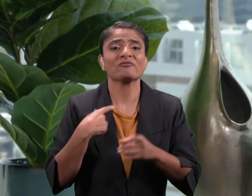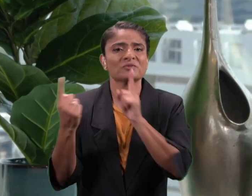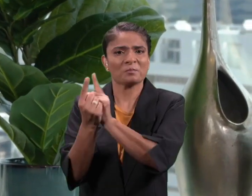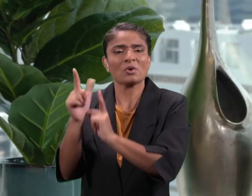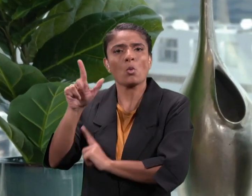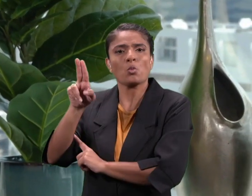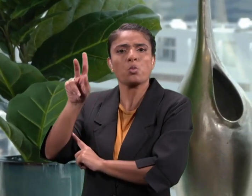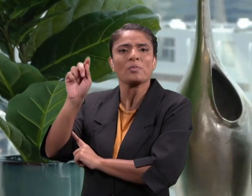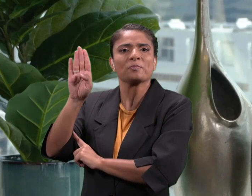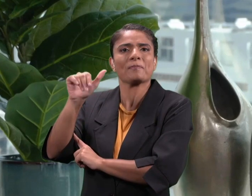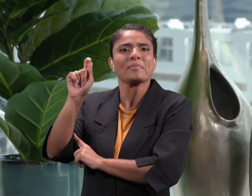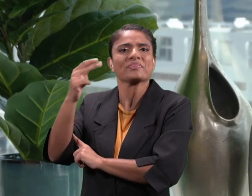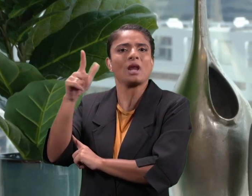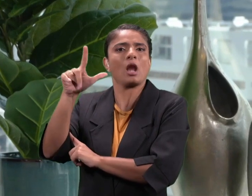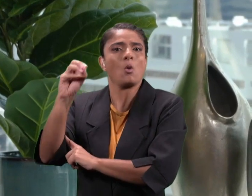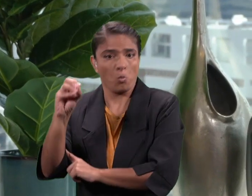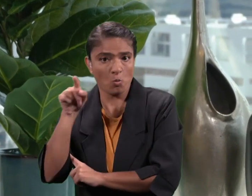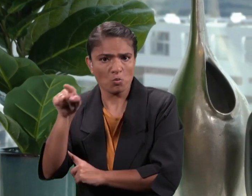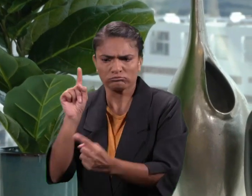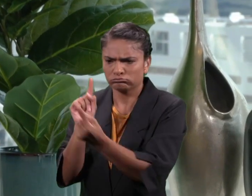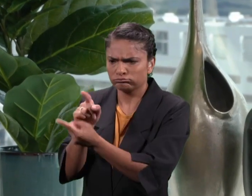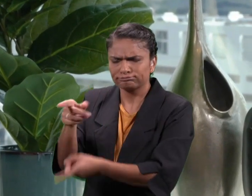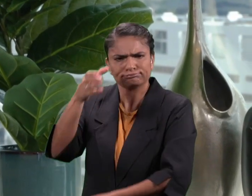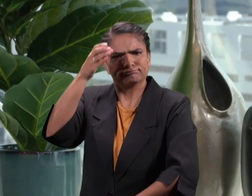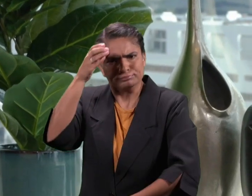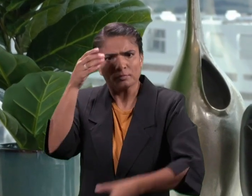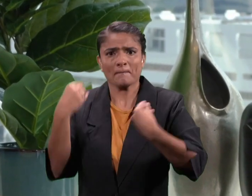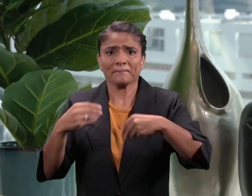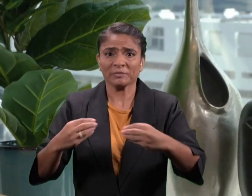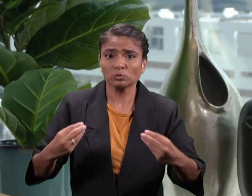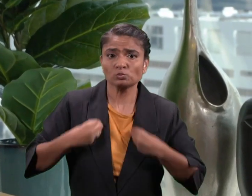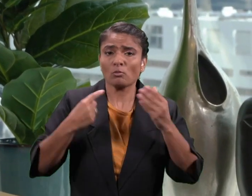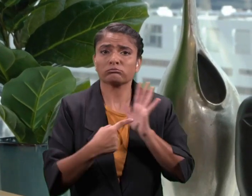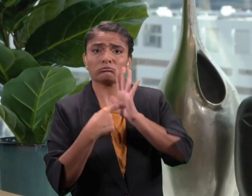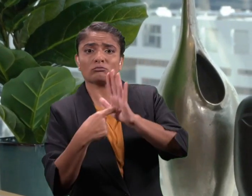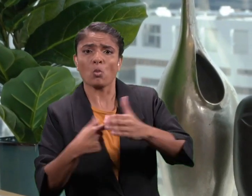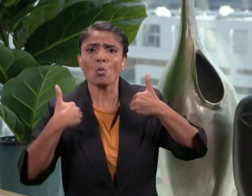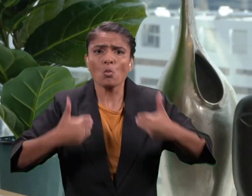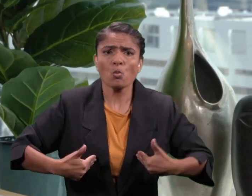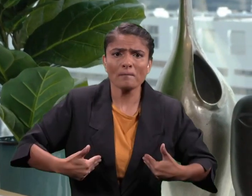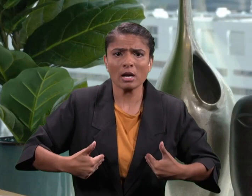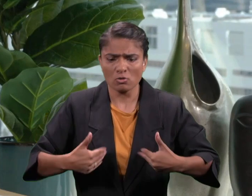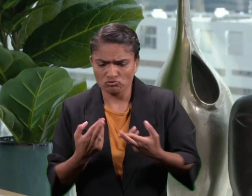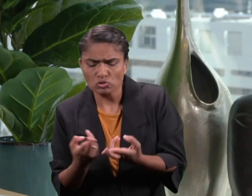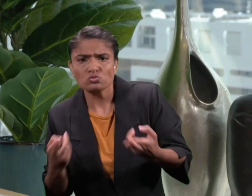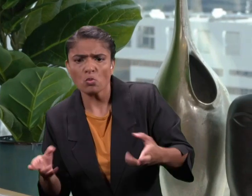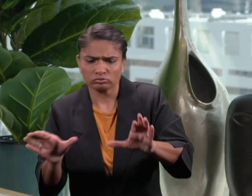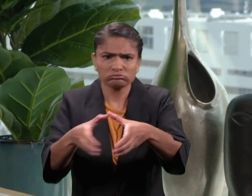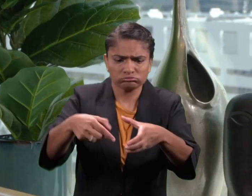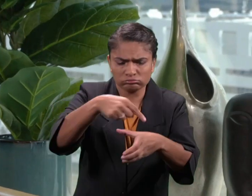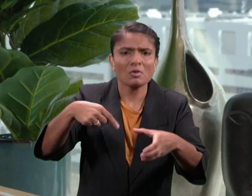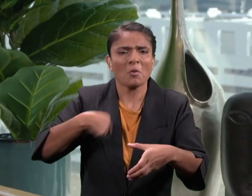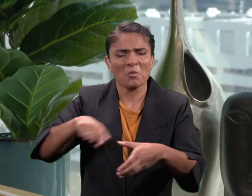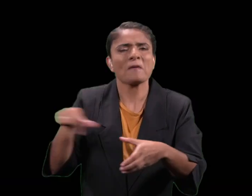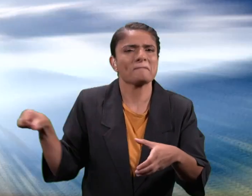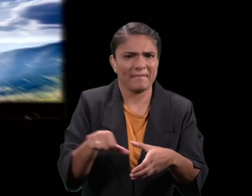meet Lubabalo Mbeki, experienced business owner and director with a demonstrated history of working in the human resources industry. We'll be